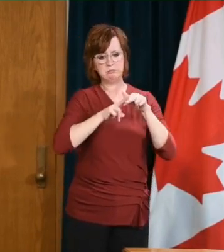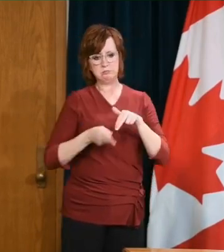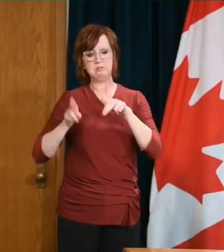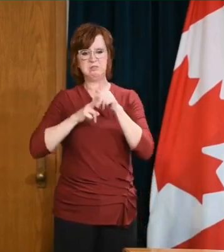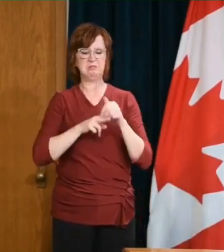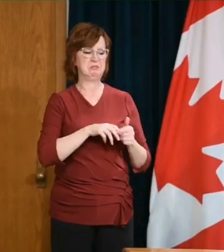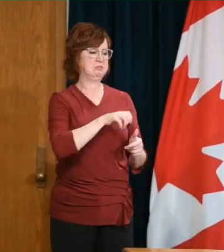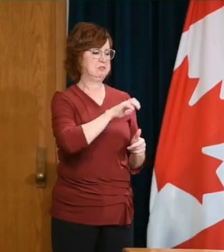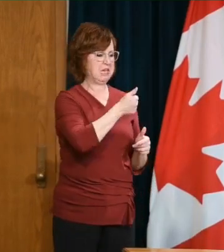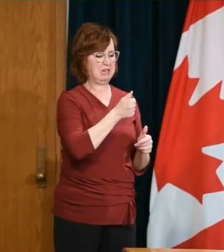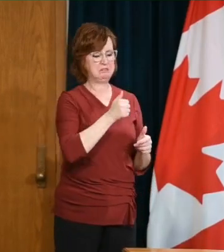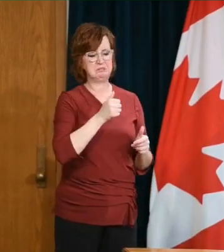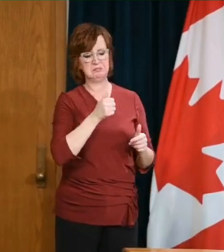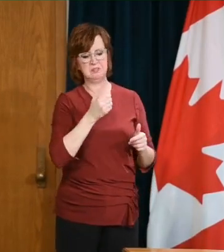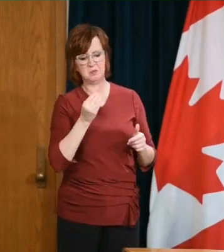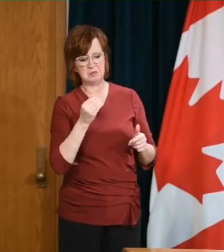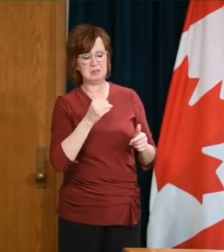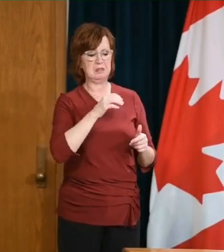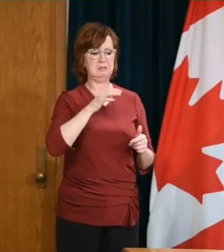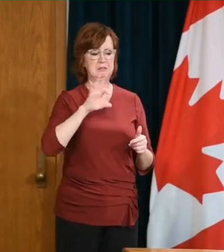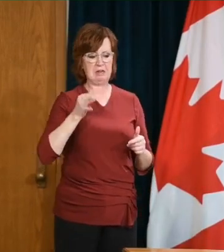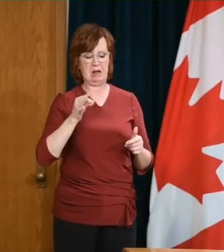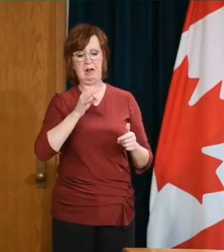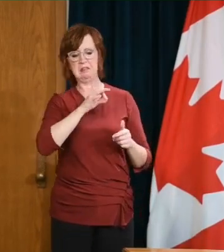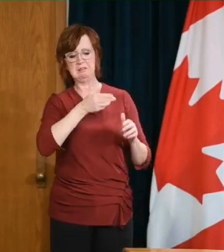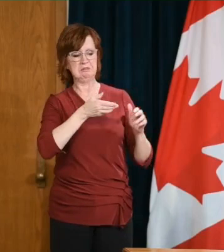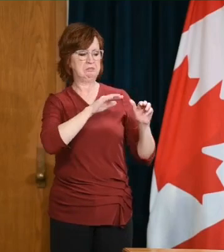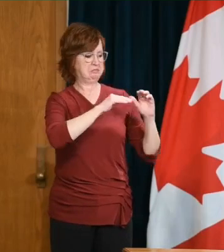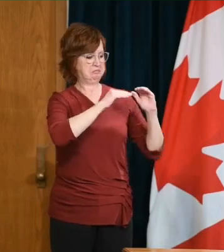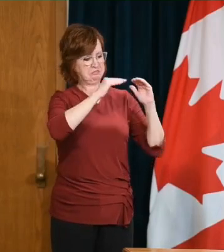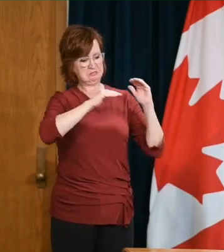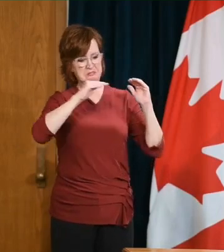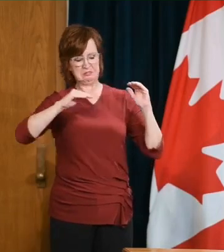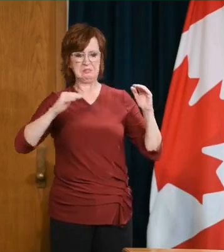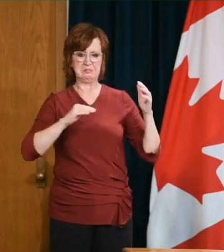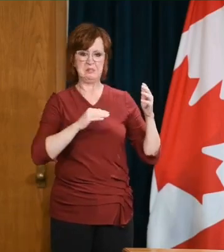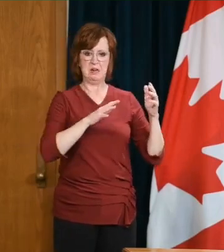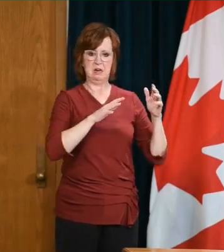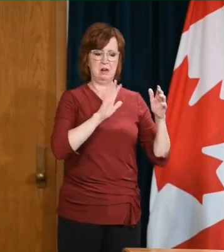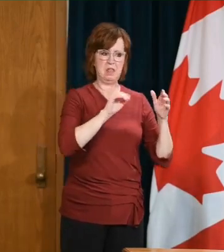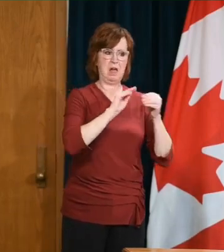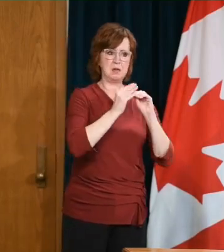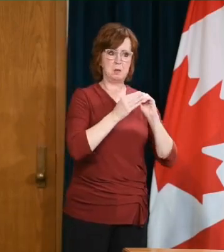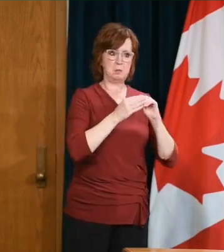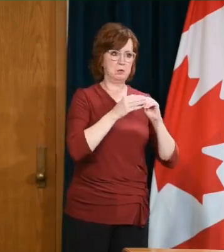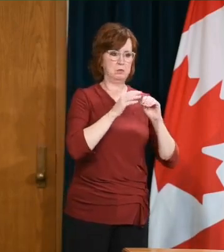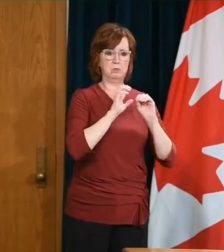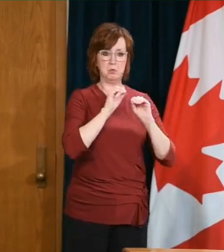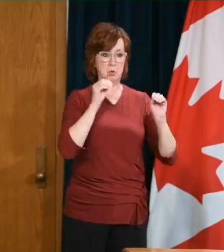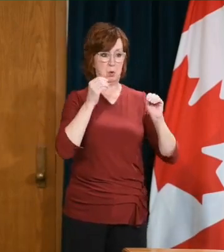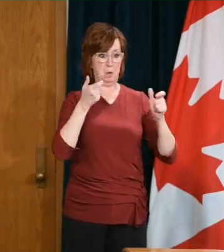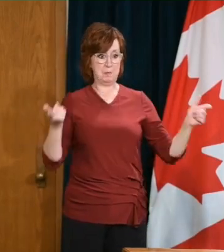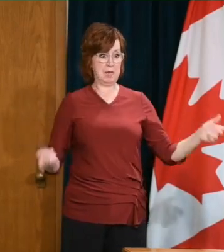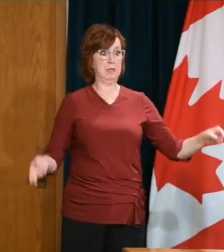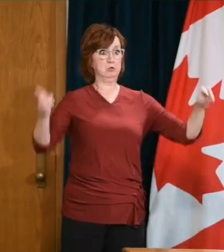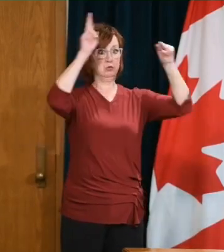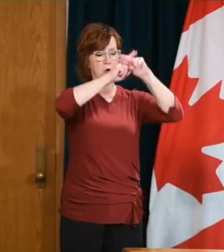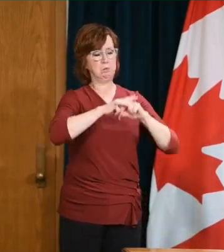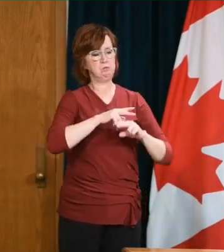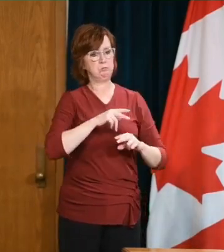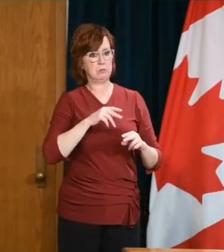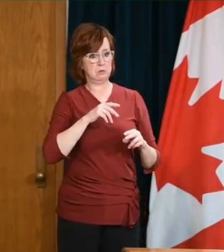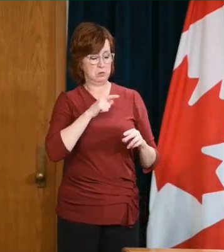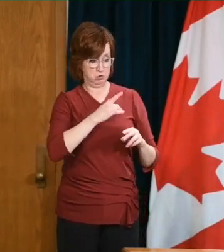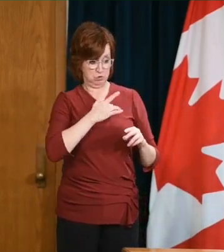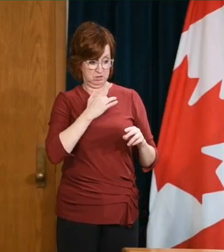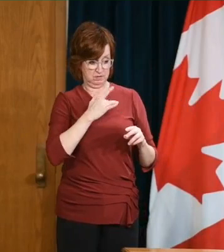days. Is that encouraging to you, what we're seeing? I know the Premier mentioned that we need to keep going on this. And I know we're